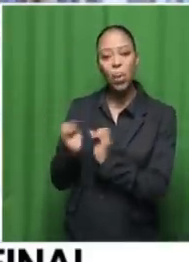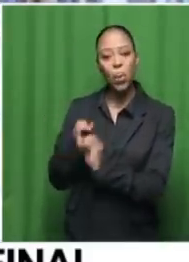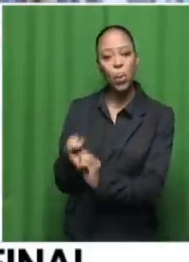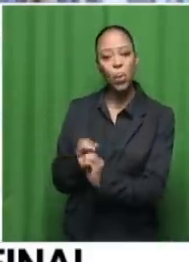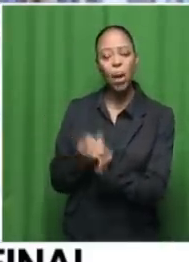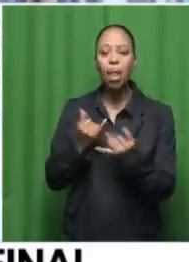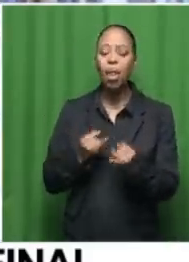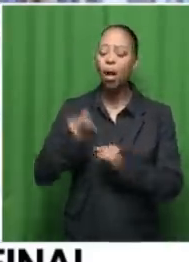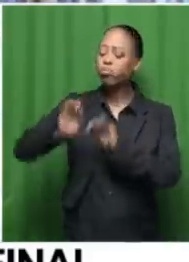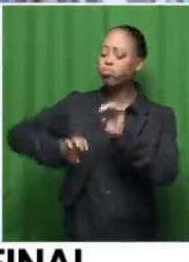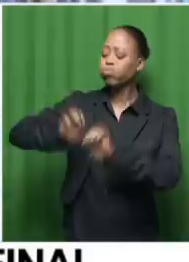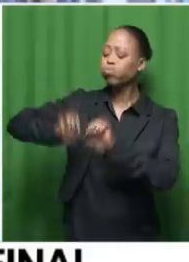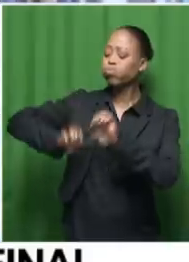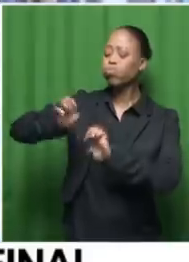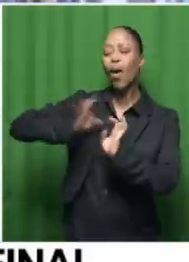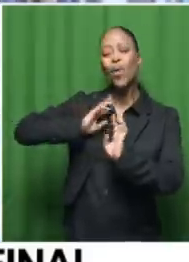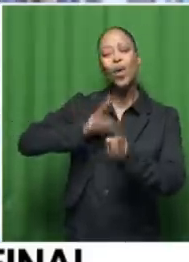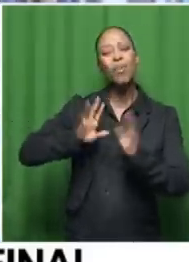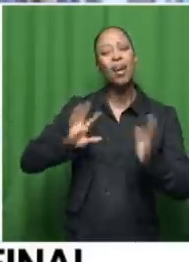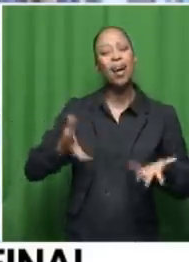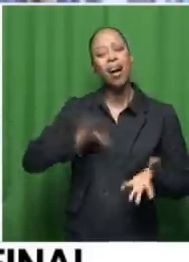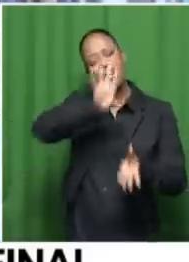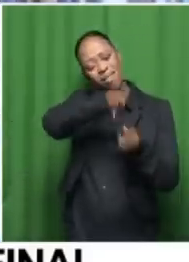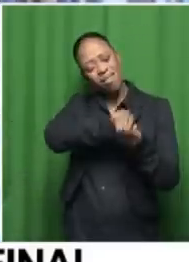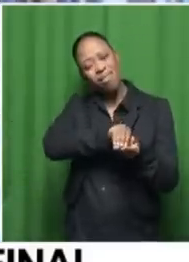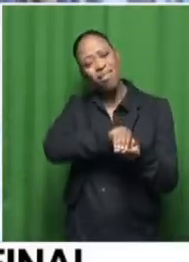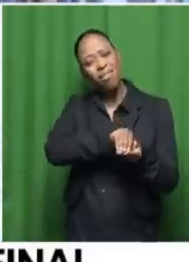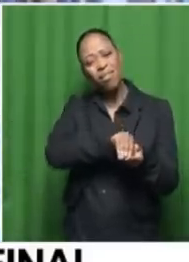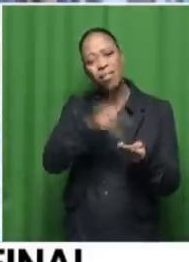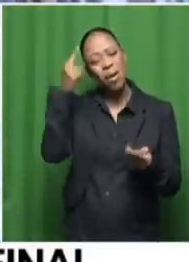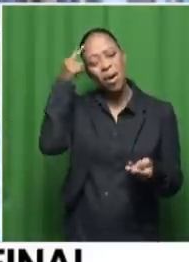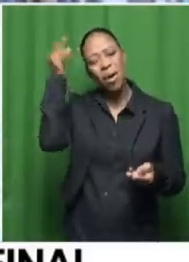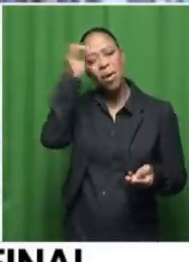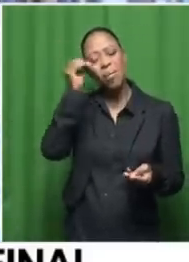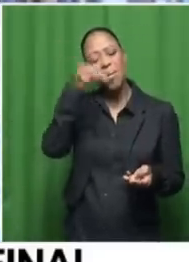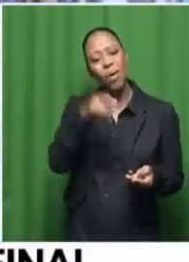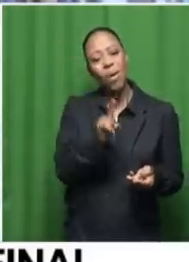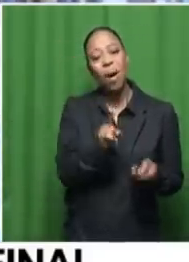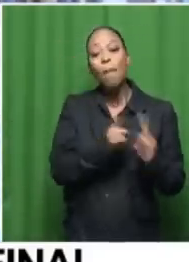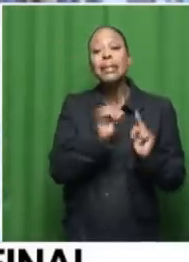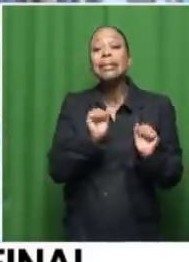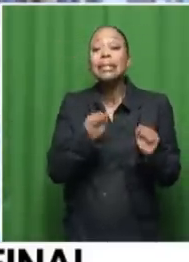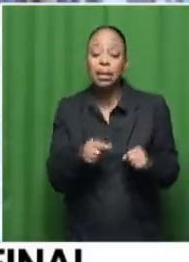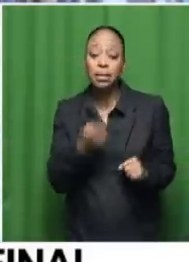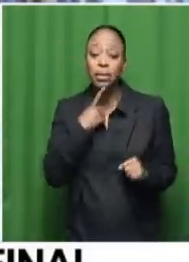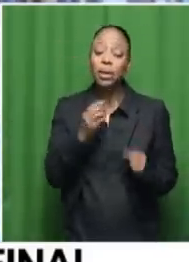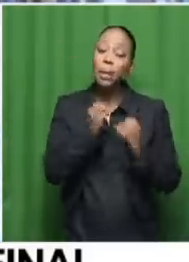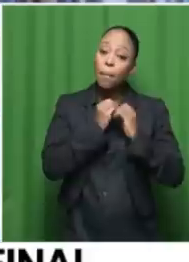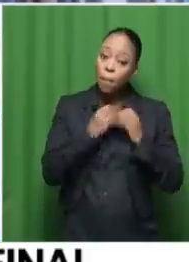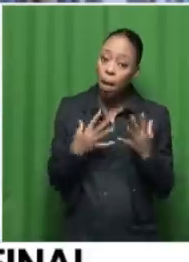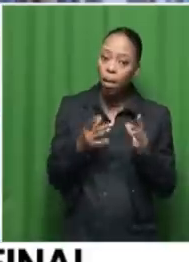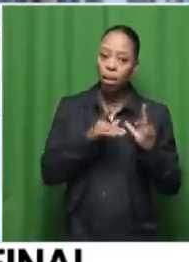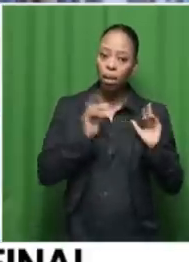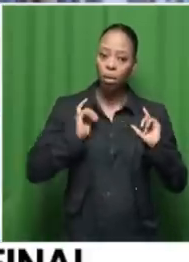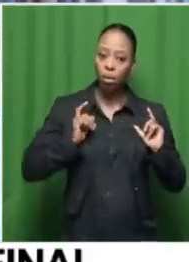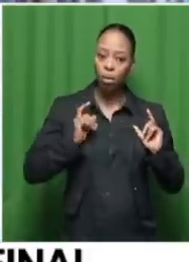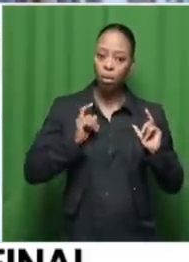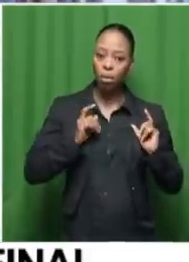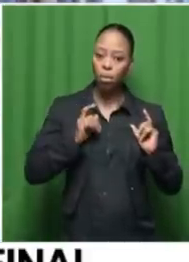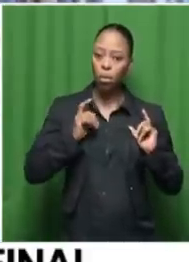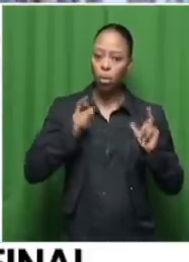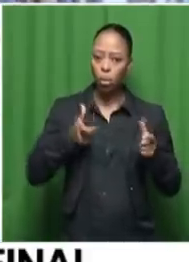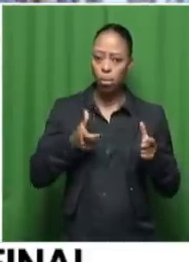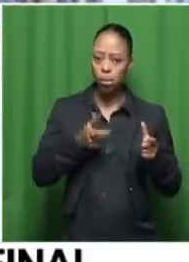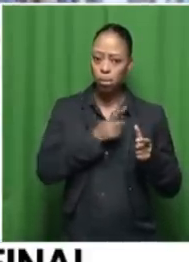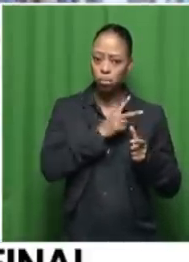your assessment of the state capture report in its entirety? And notwithstanding that most of the commissions that we've seen in